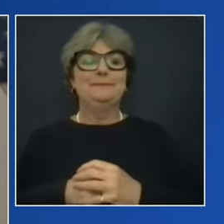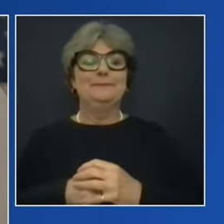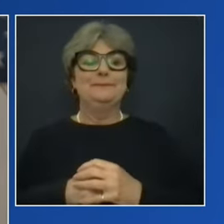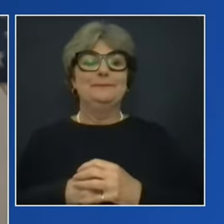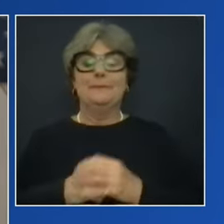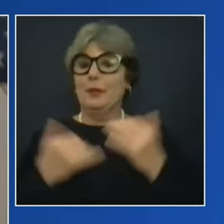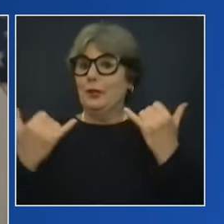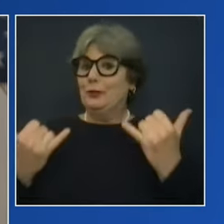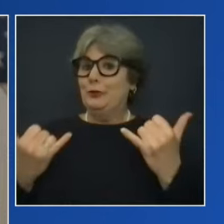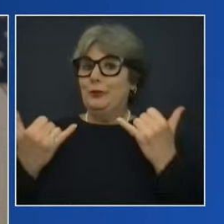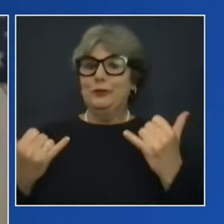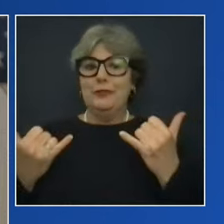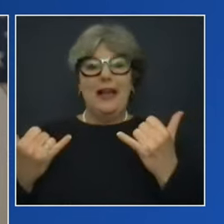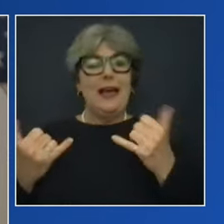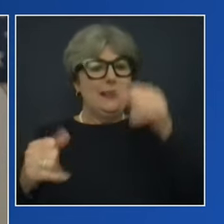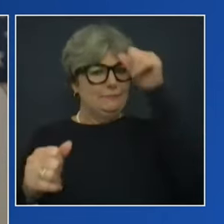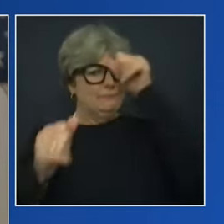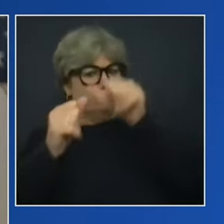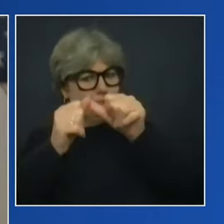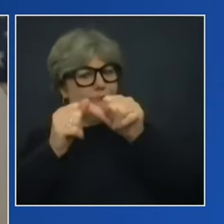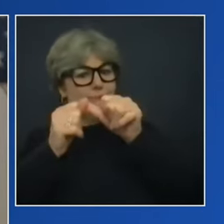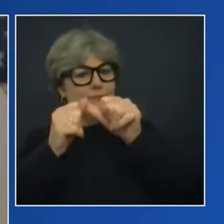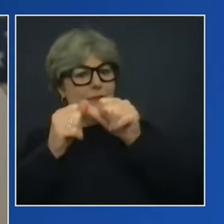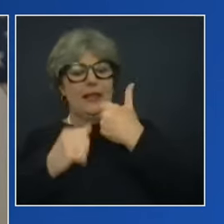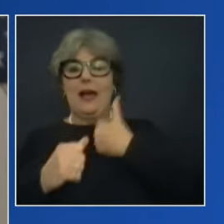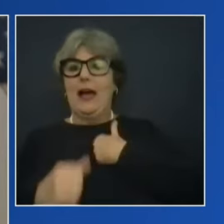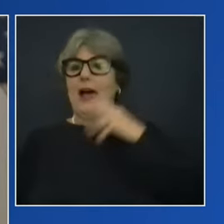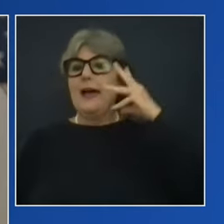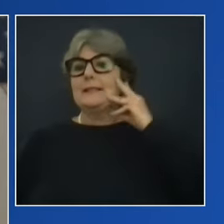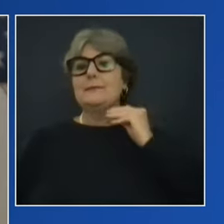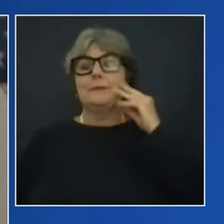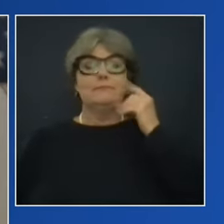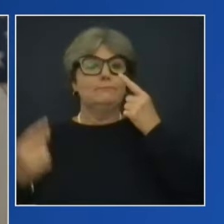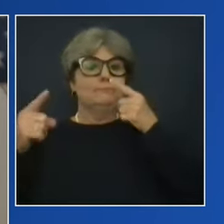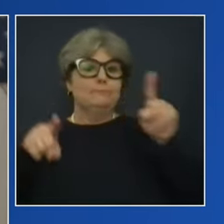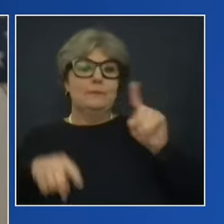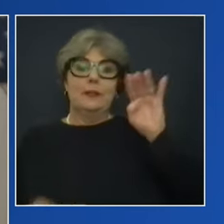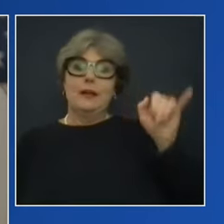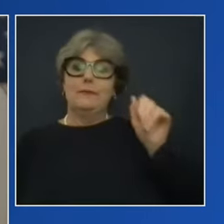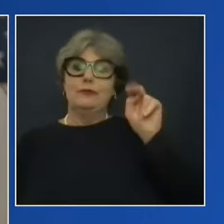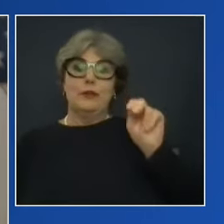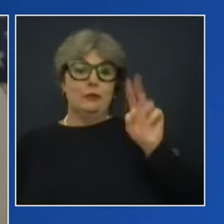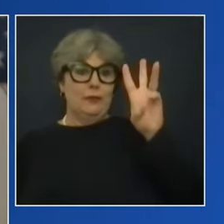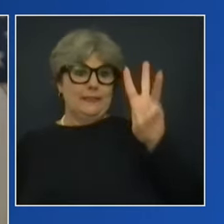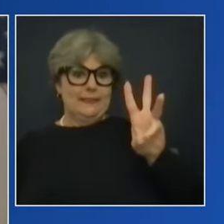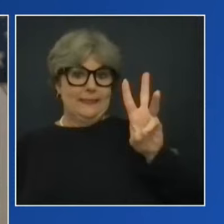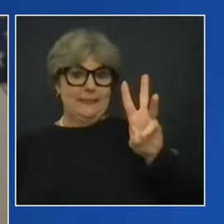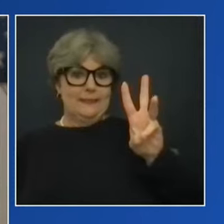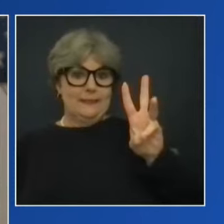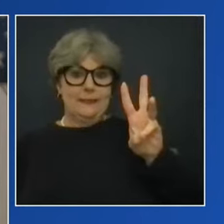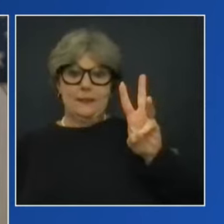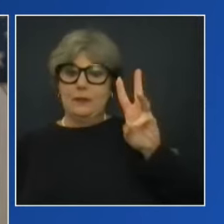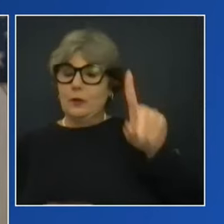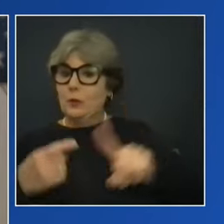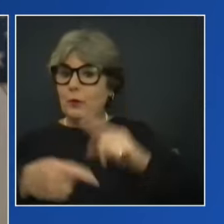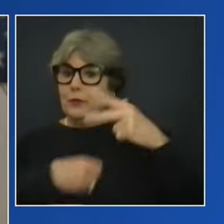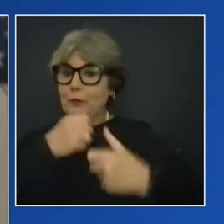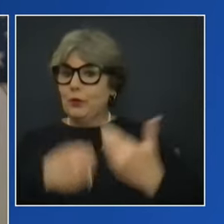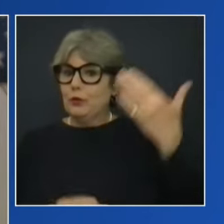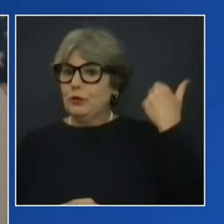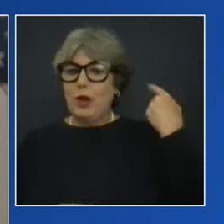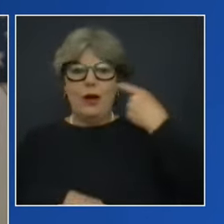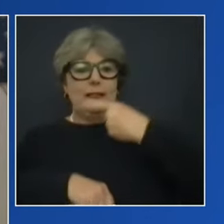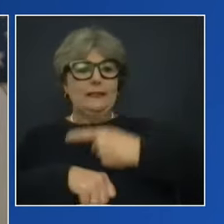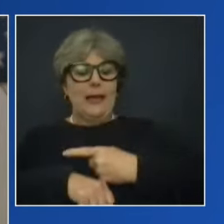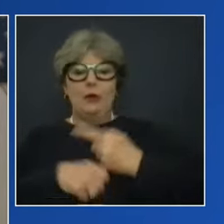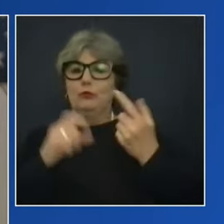Today, I am reminded of how I experienced the events of January 6th, 3 years ago. It was a day that